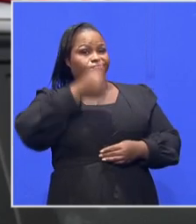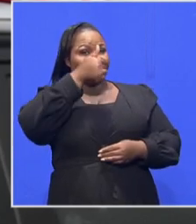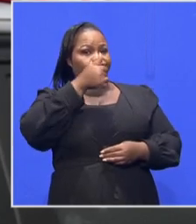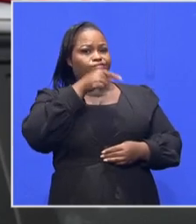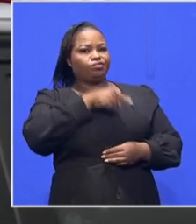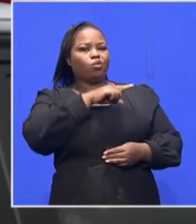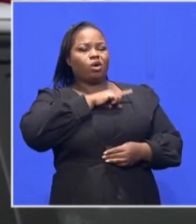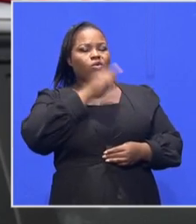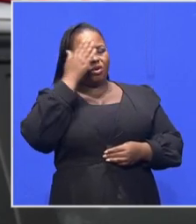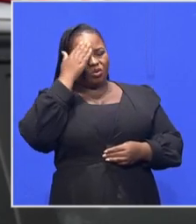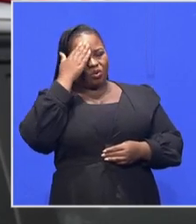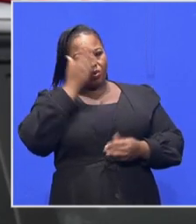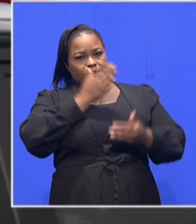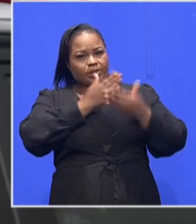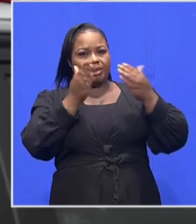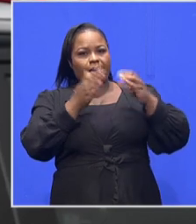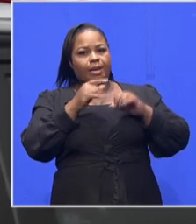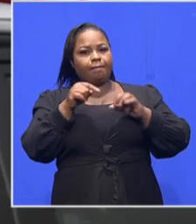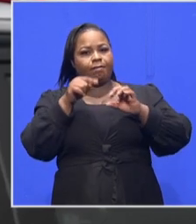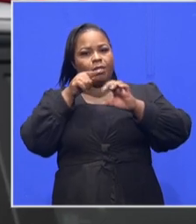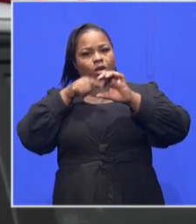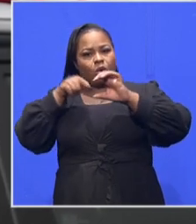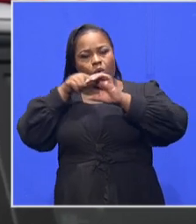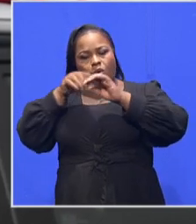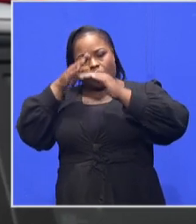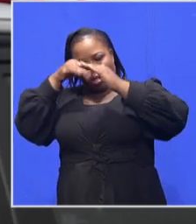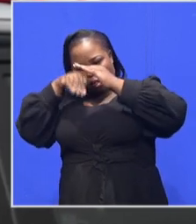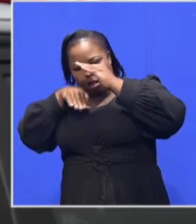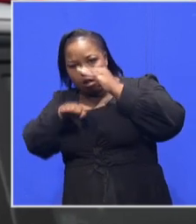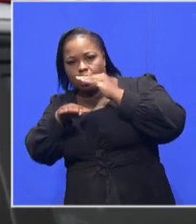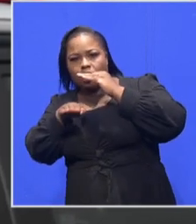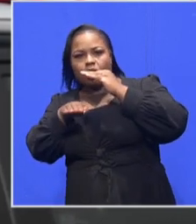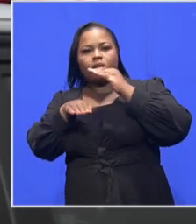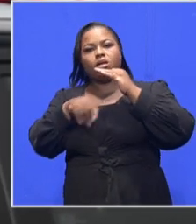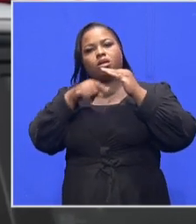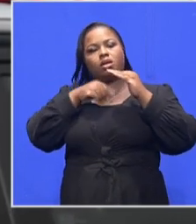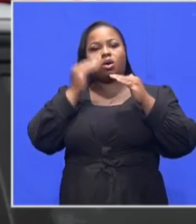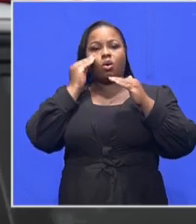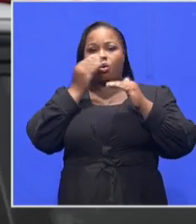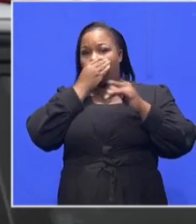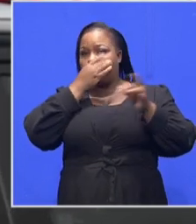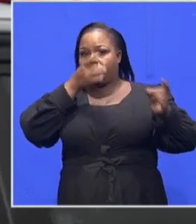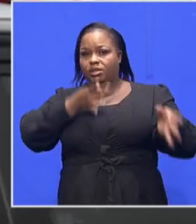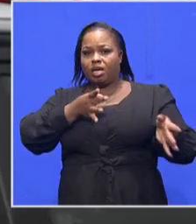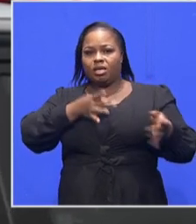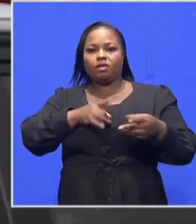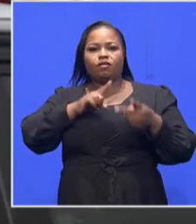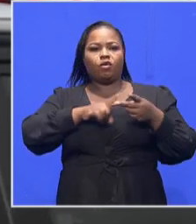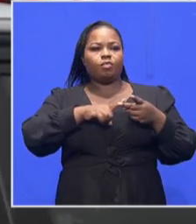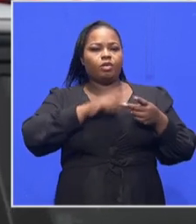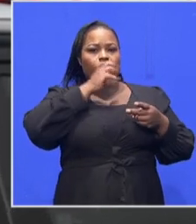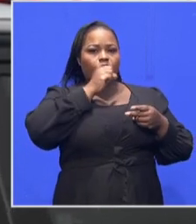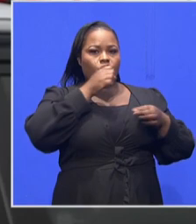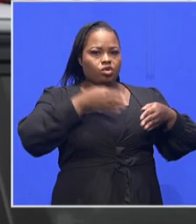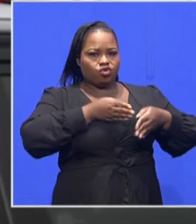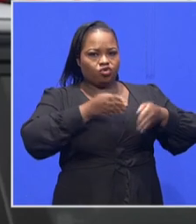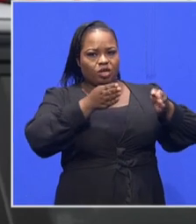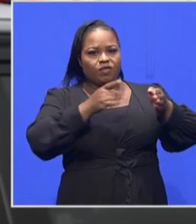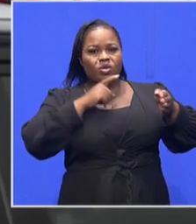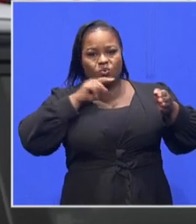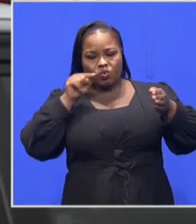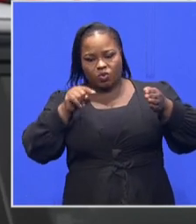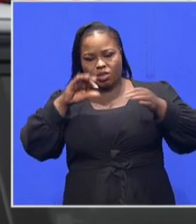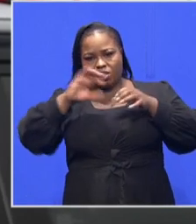there's caves that our communities, the Khoisan communities, used to move down from the Orange River mouth down south. So our